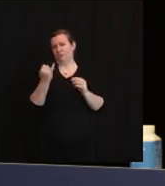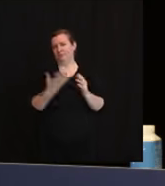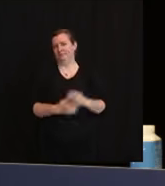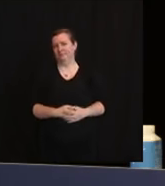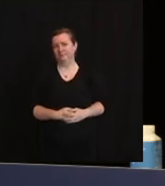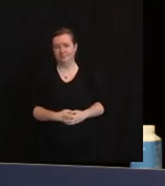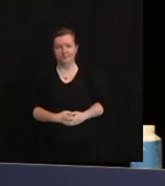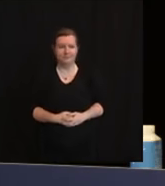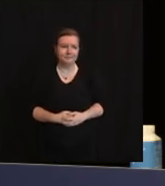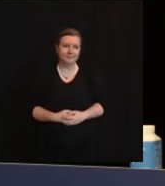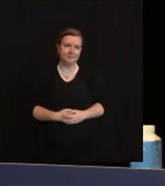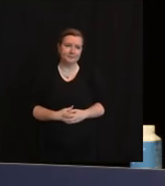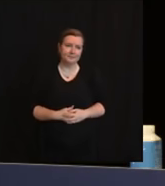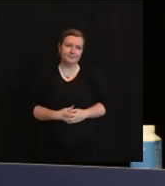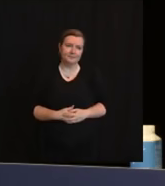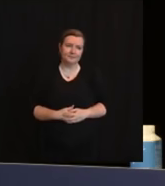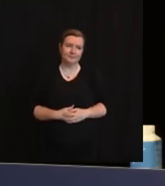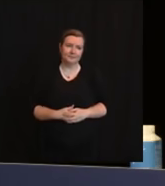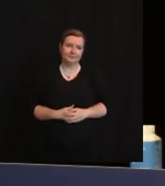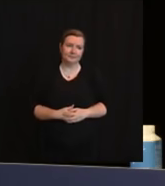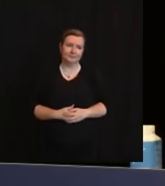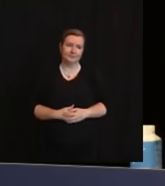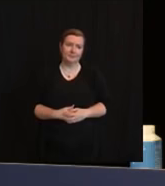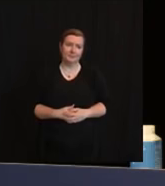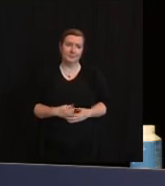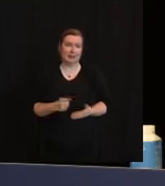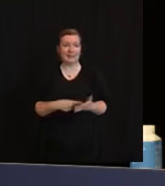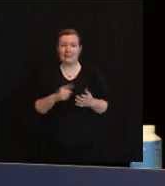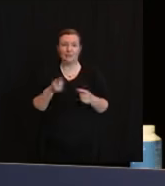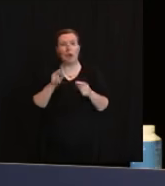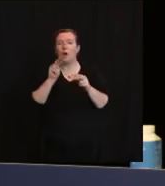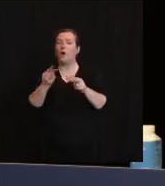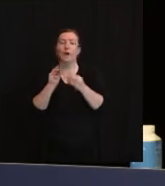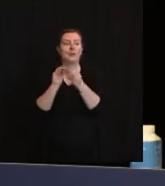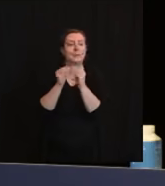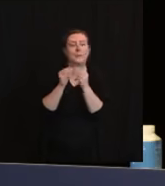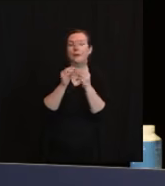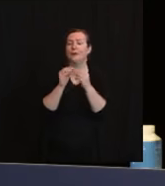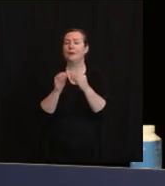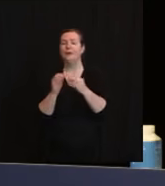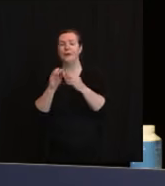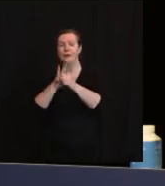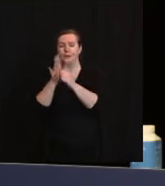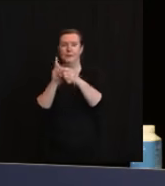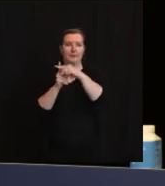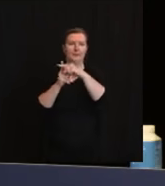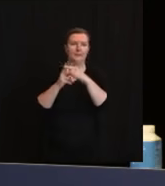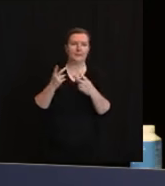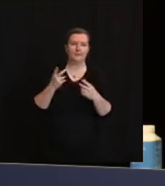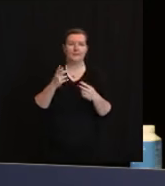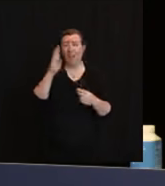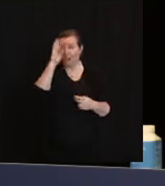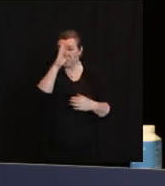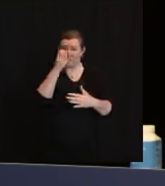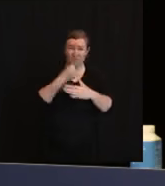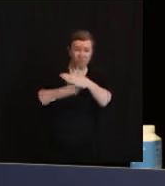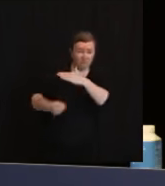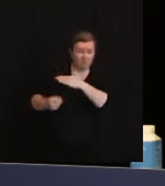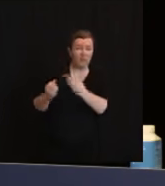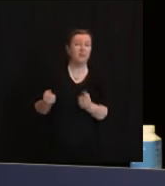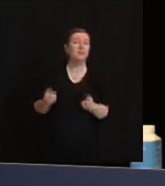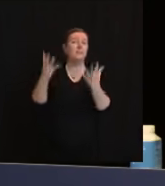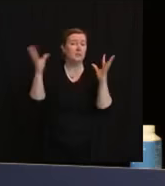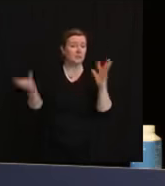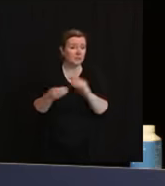looking at absolute cases sometimes and look at other tricks like the hospitalizations, like the burden on healthcare, like looking at the